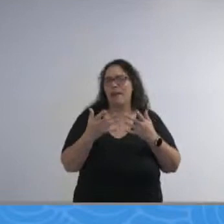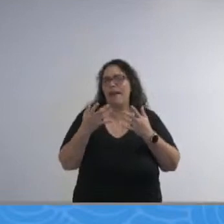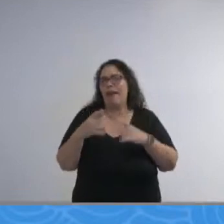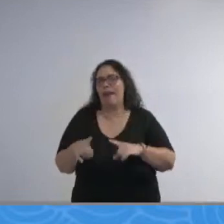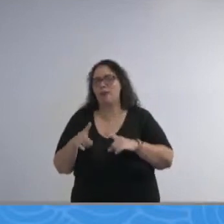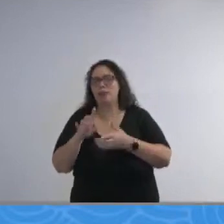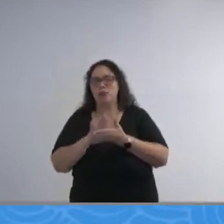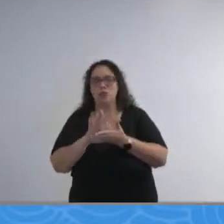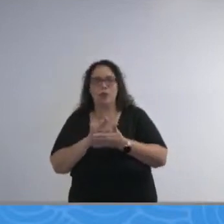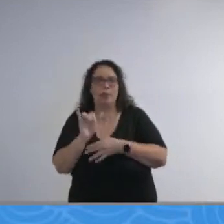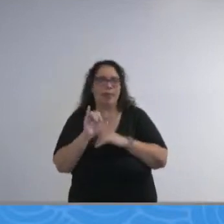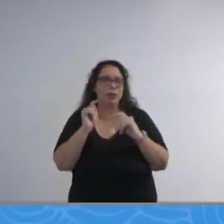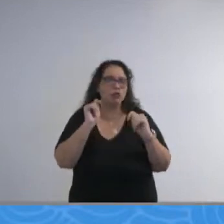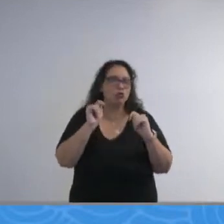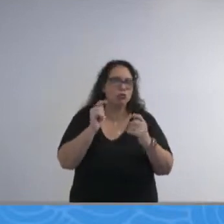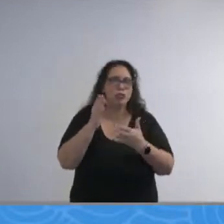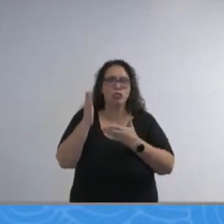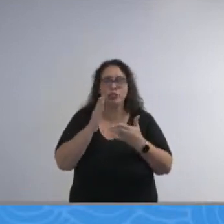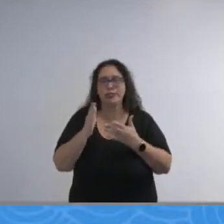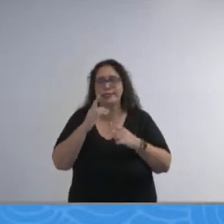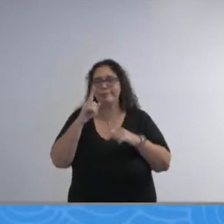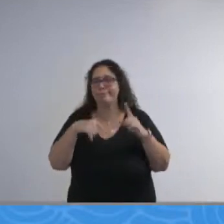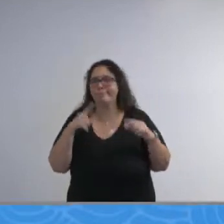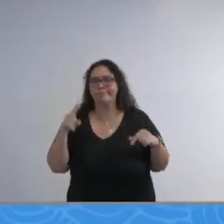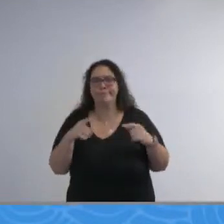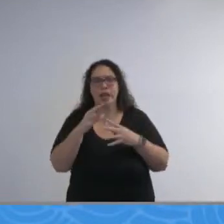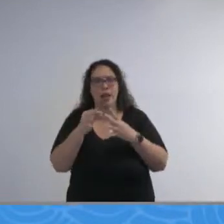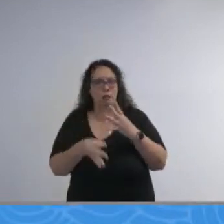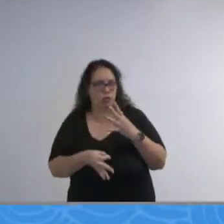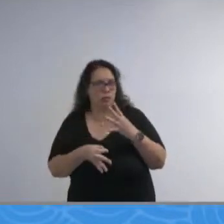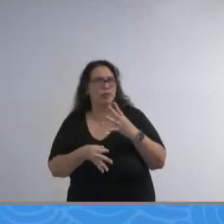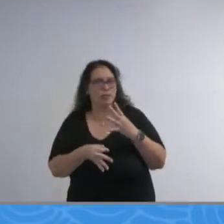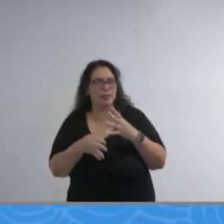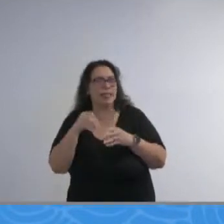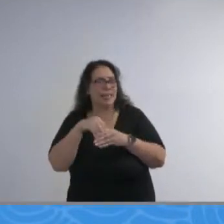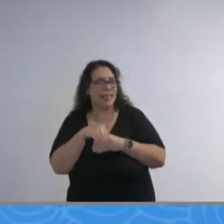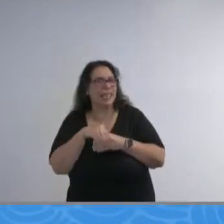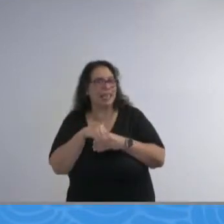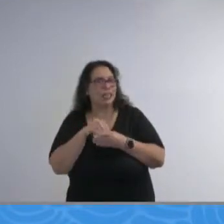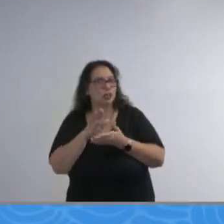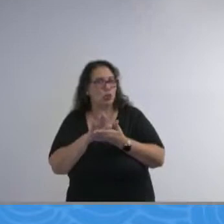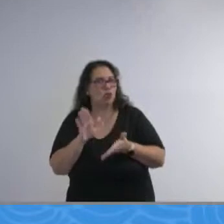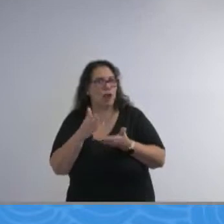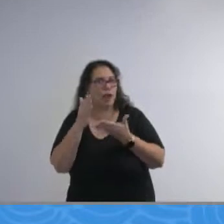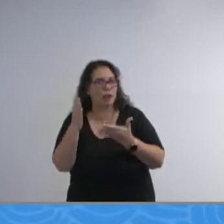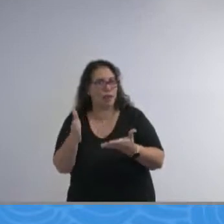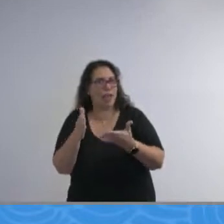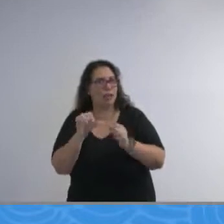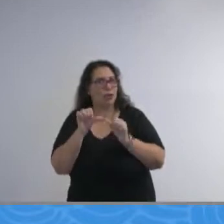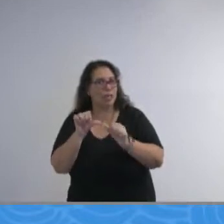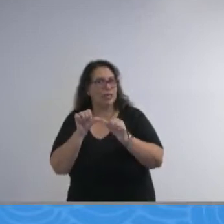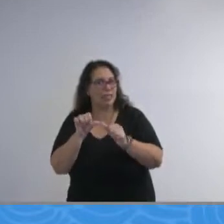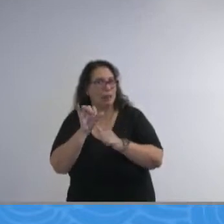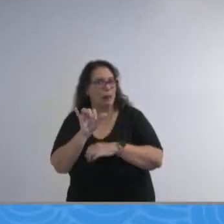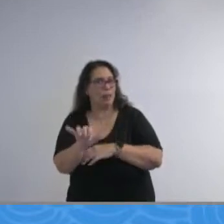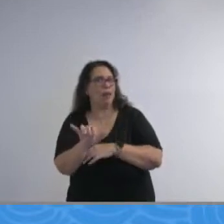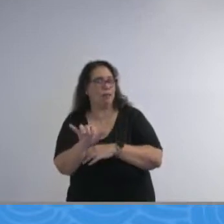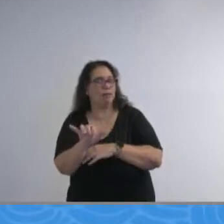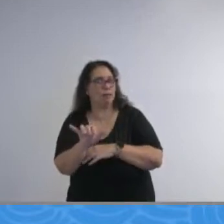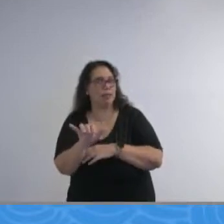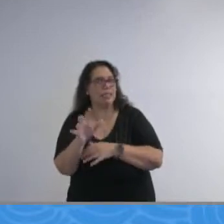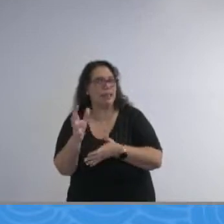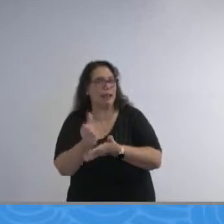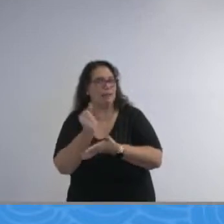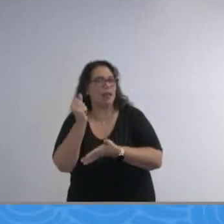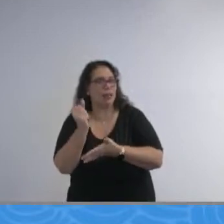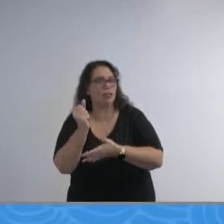tutoring services and different options that are happening at the within your schools. And so we recommend that you continue to take